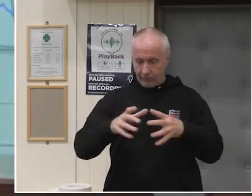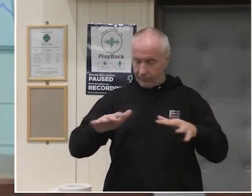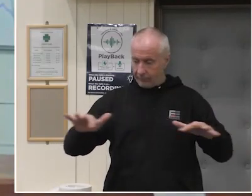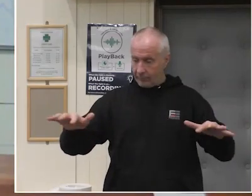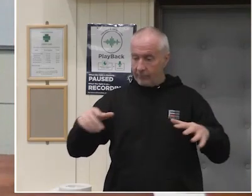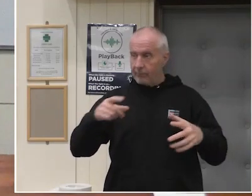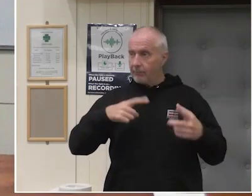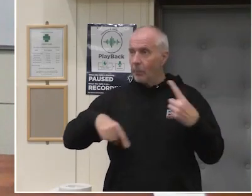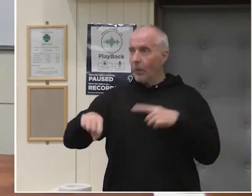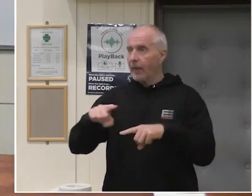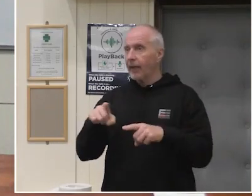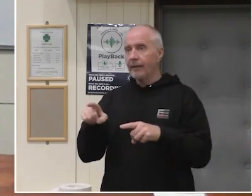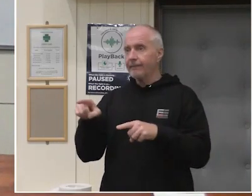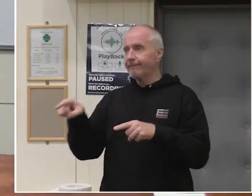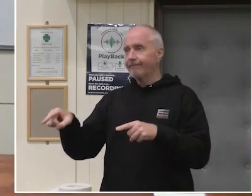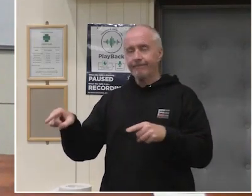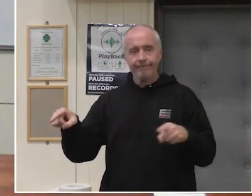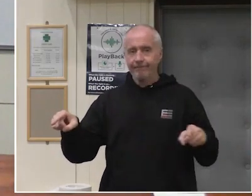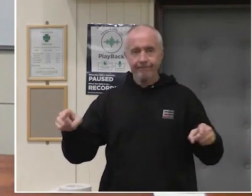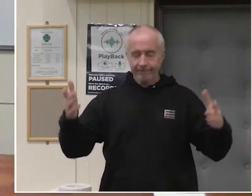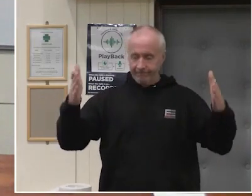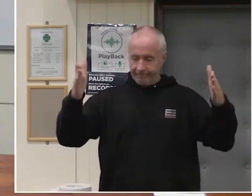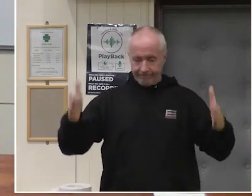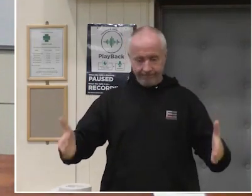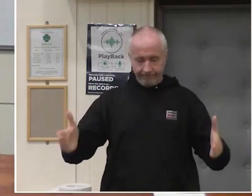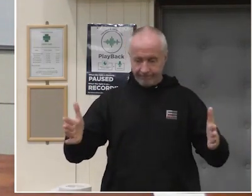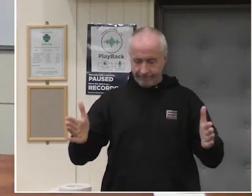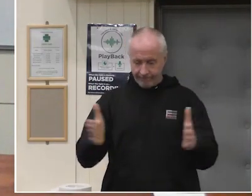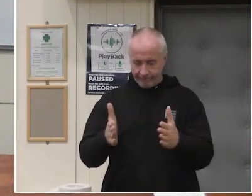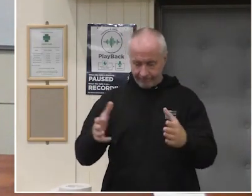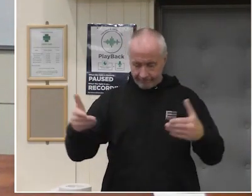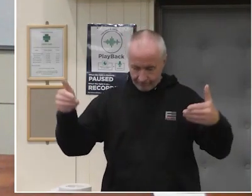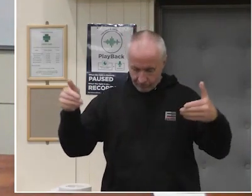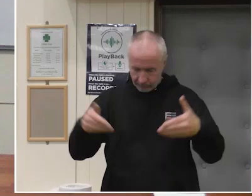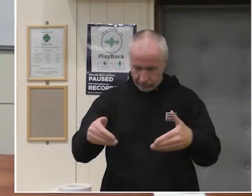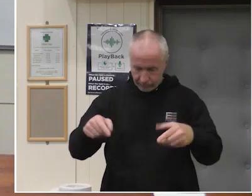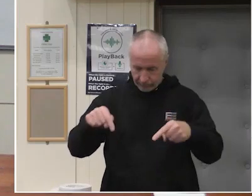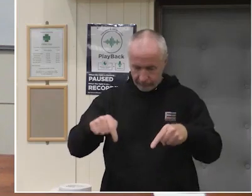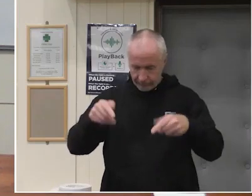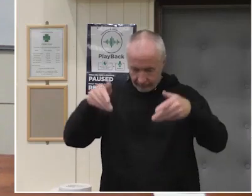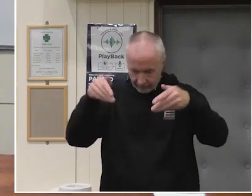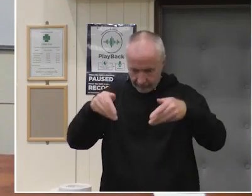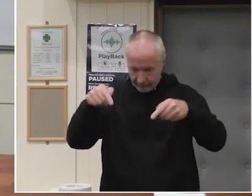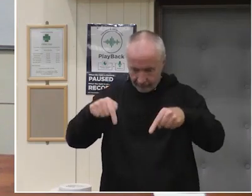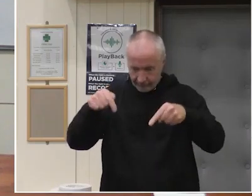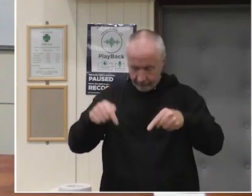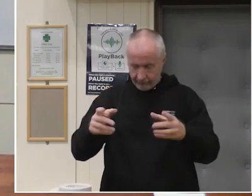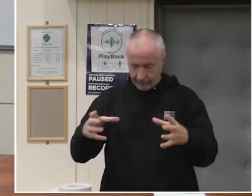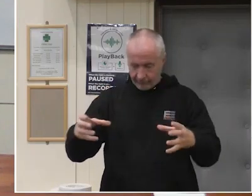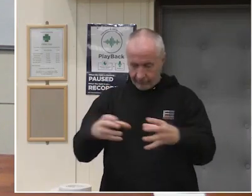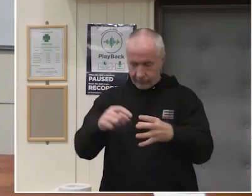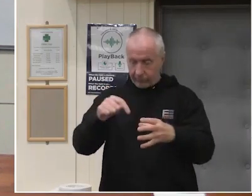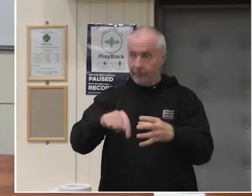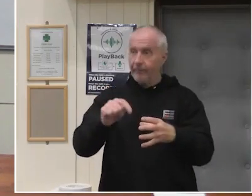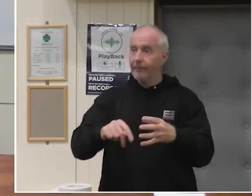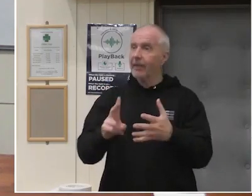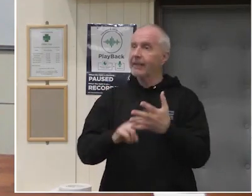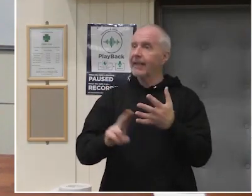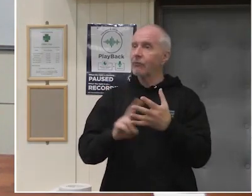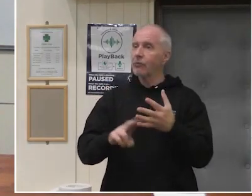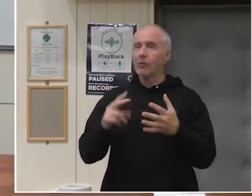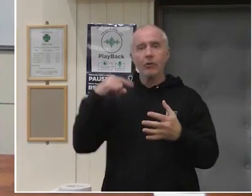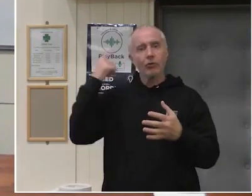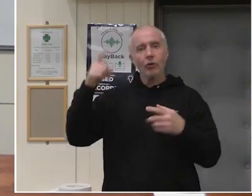interested. Cavities, because of this natural mode structure, act as very, very good